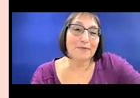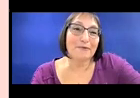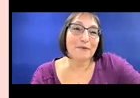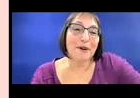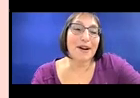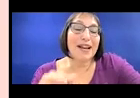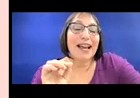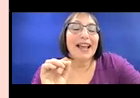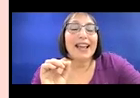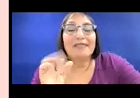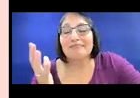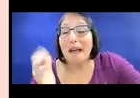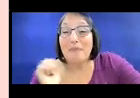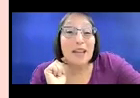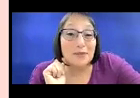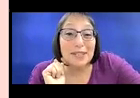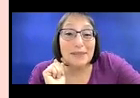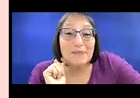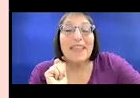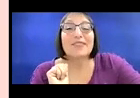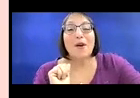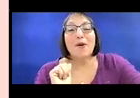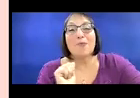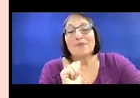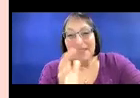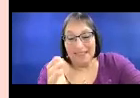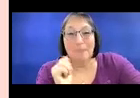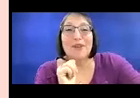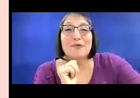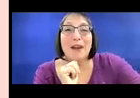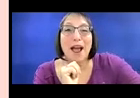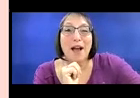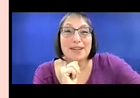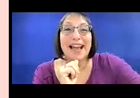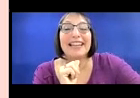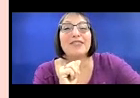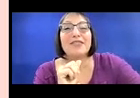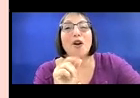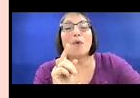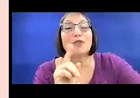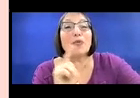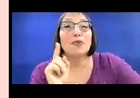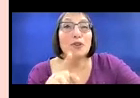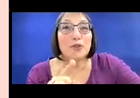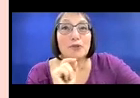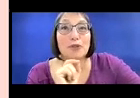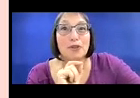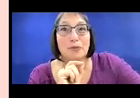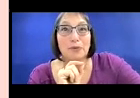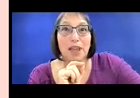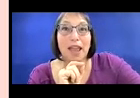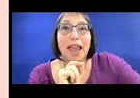term for appetizers. So, the appetizer round, I'd like to know what tools you